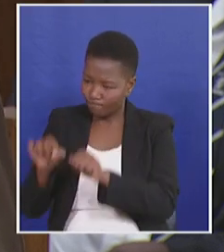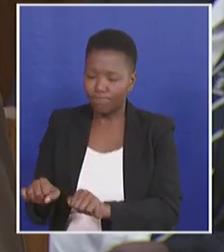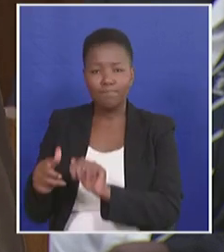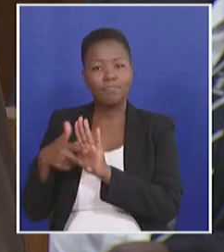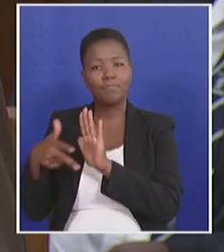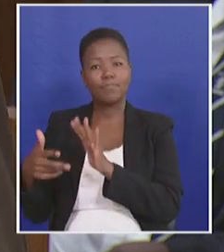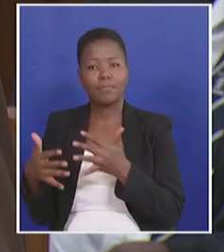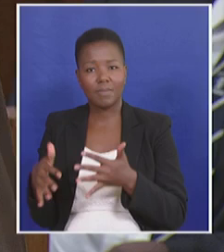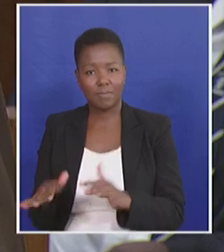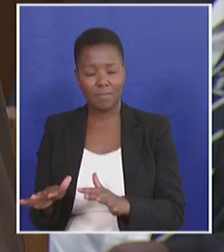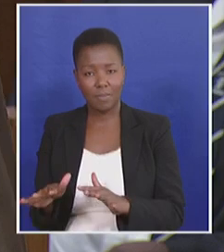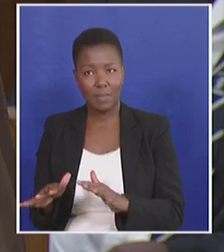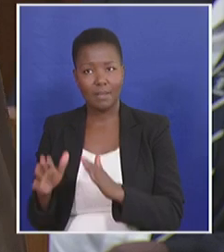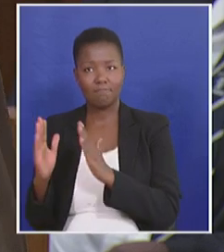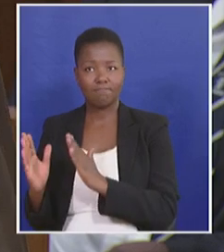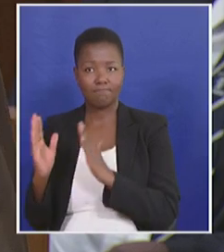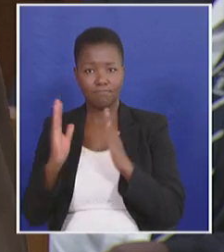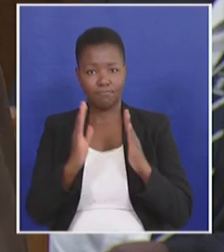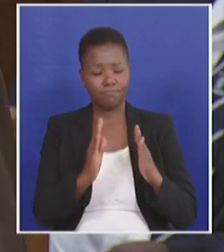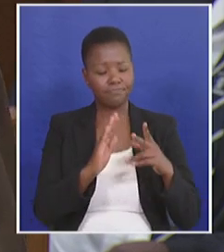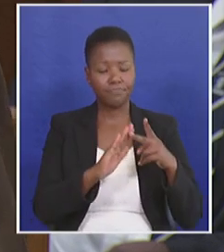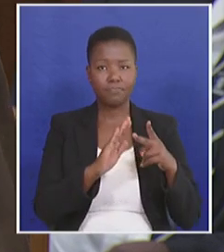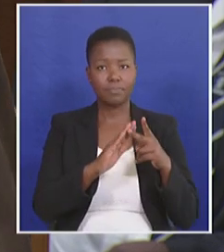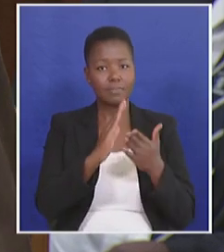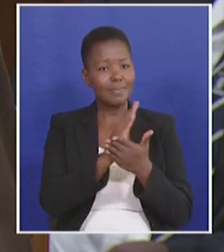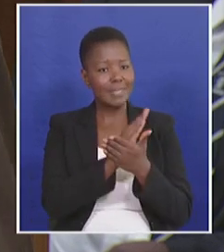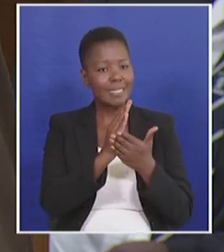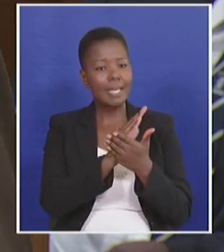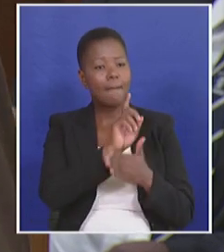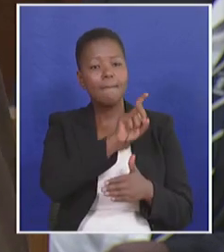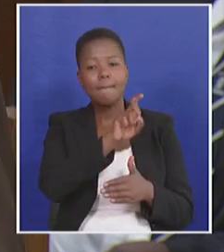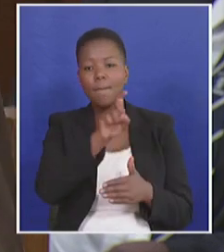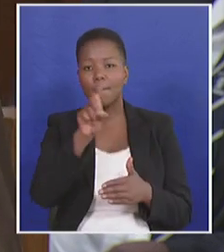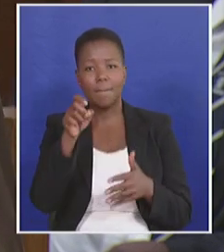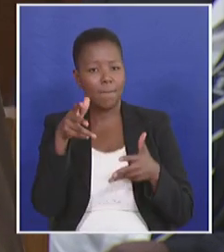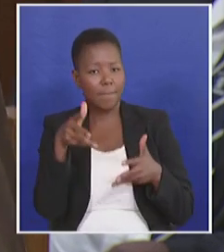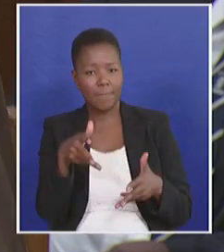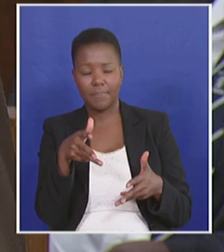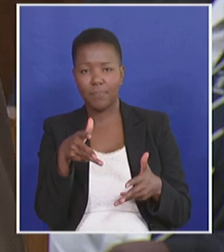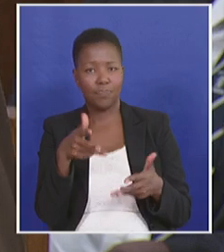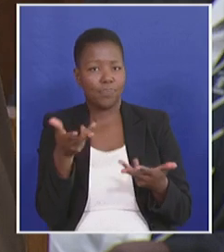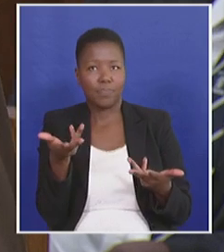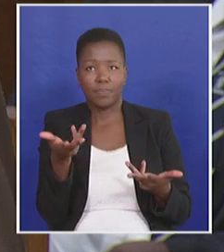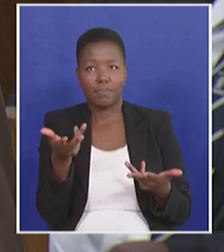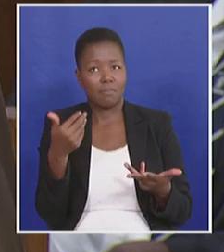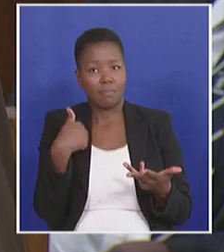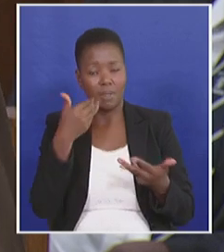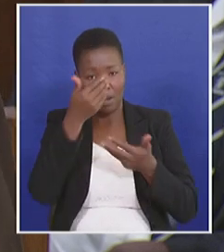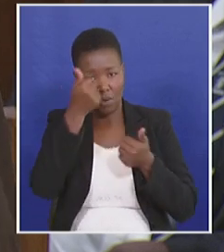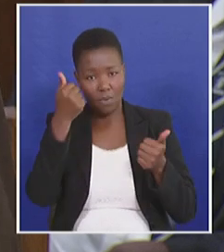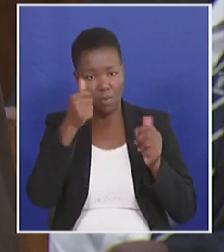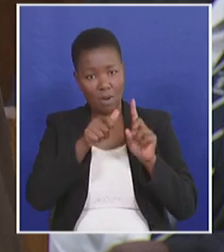amnesty. And also some of our people out there don't even know if the